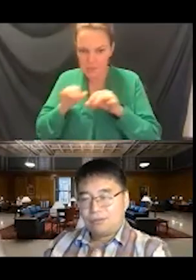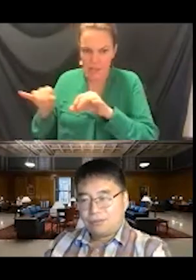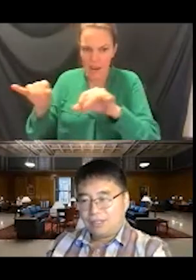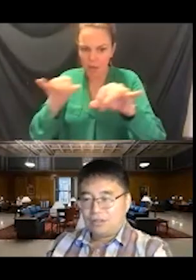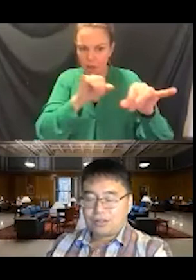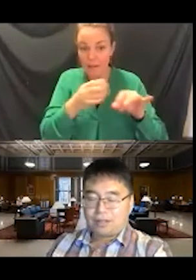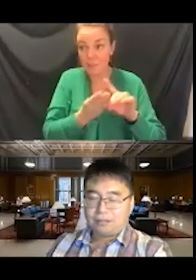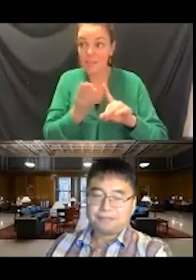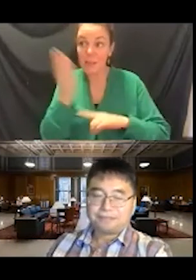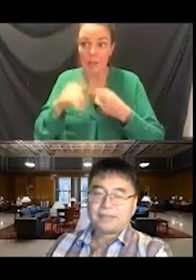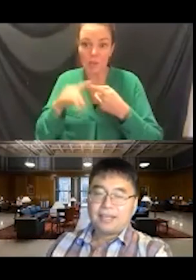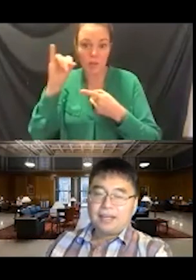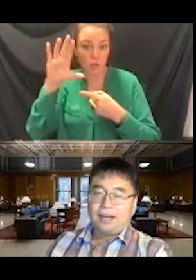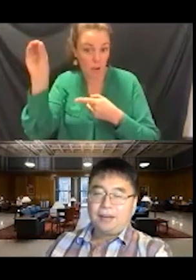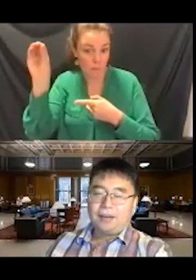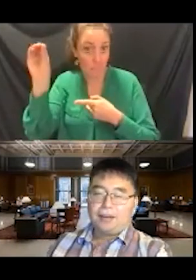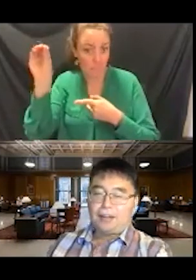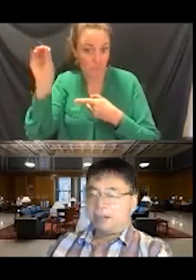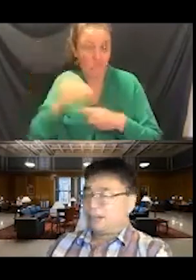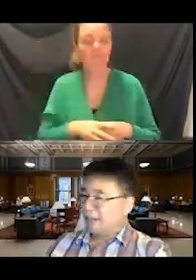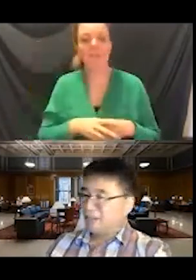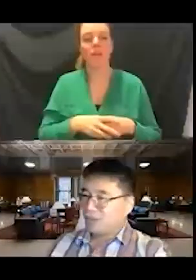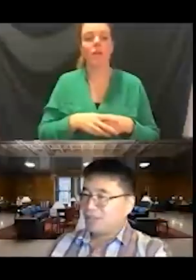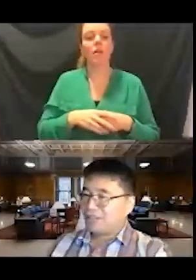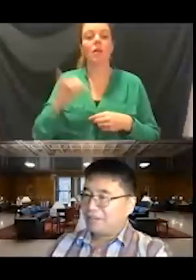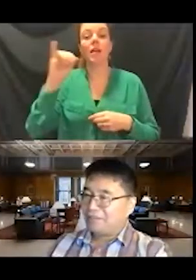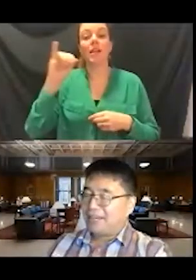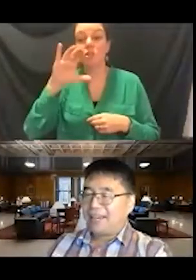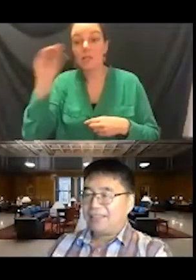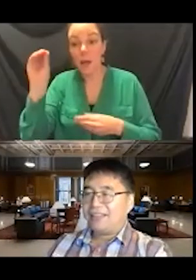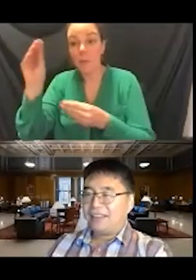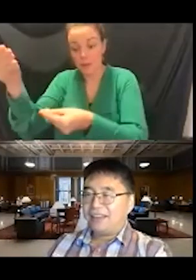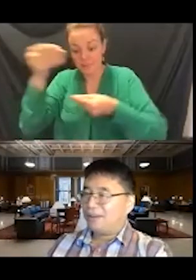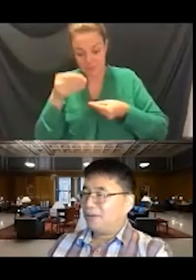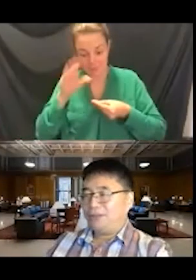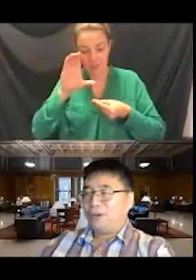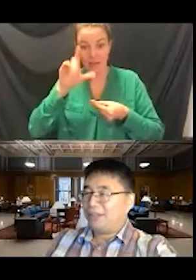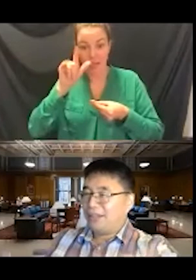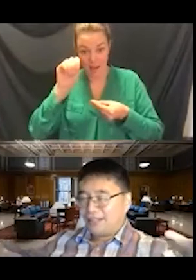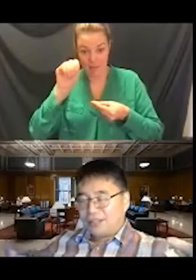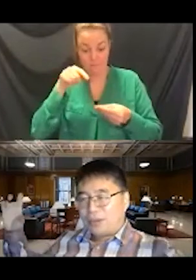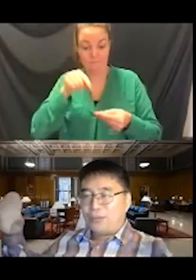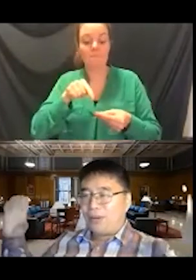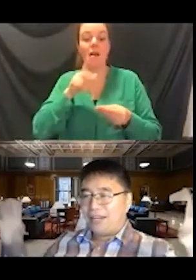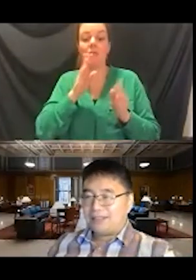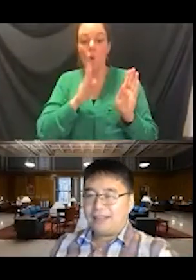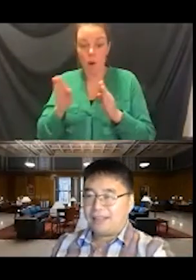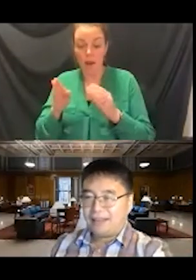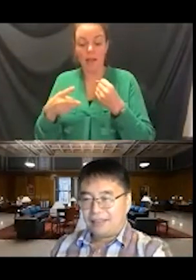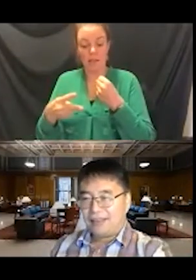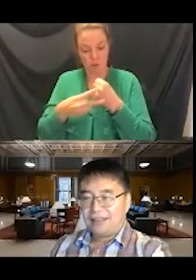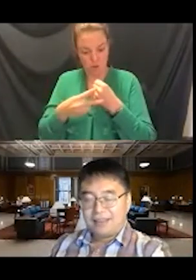to the insurance company. The insurance company takes the insurance claim, and then they organize and store it in ways